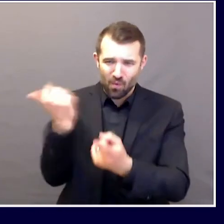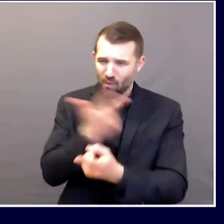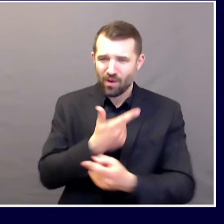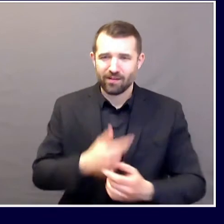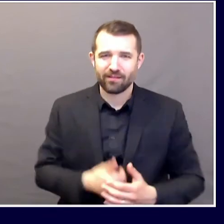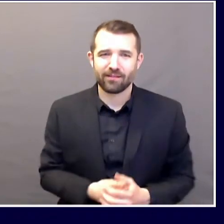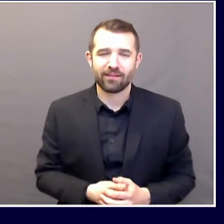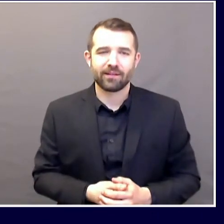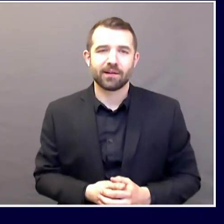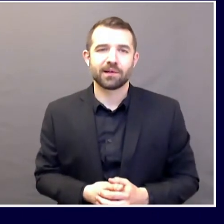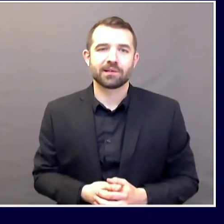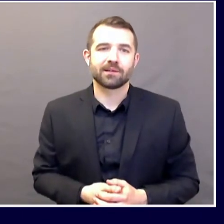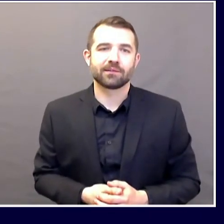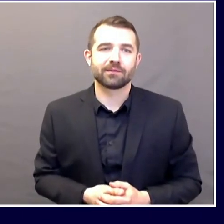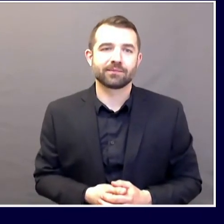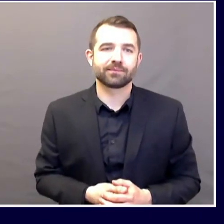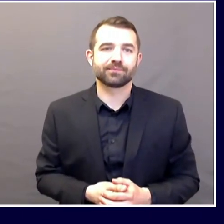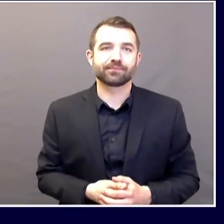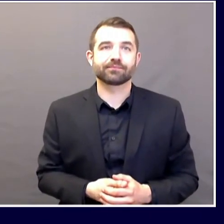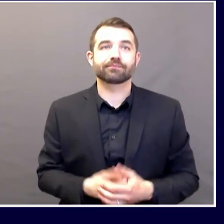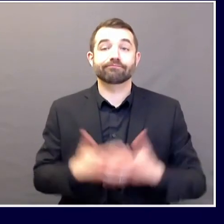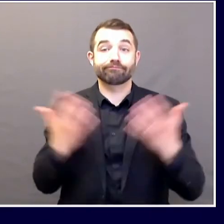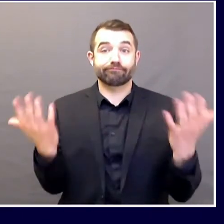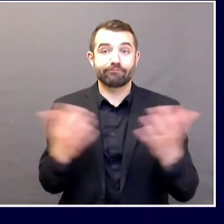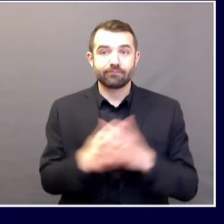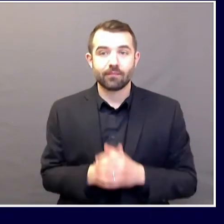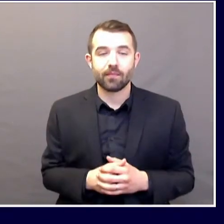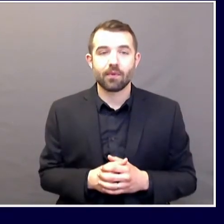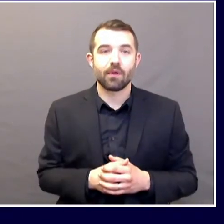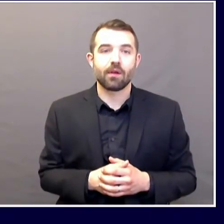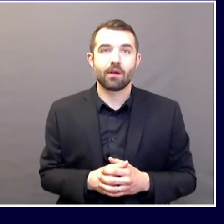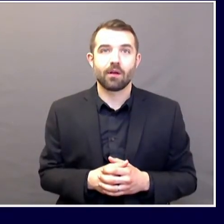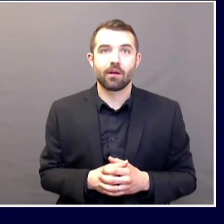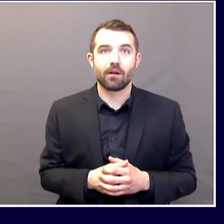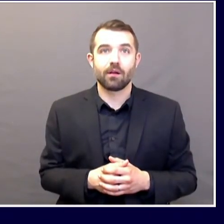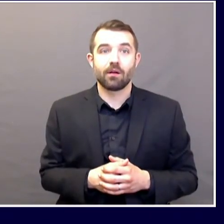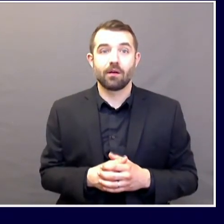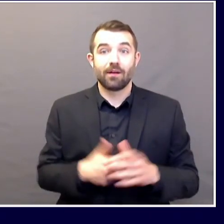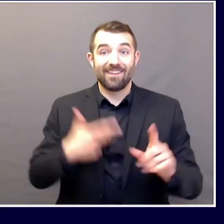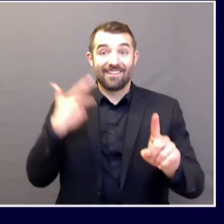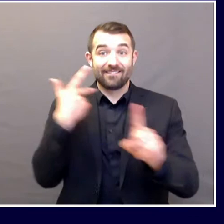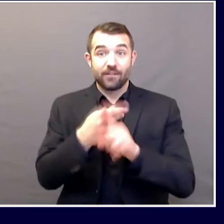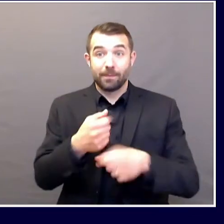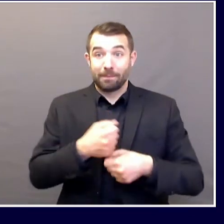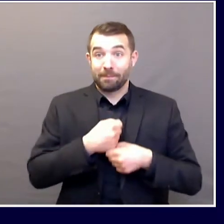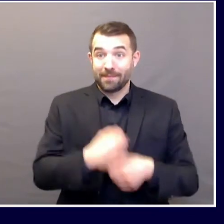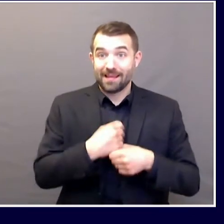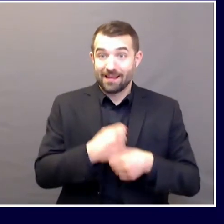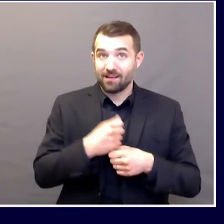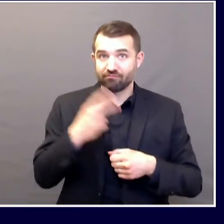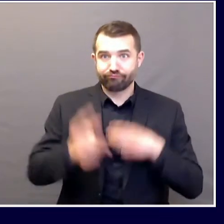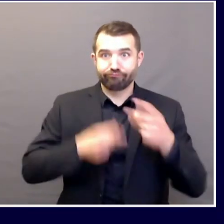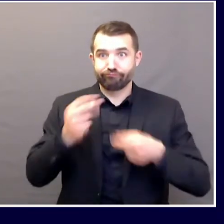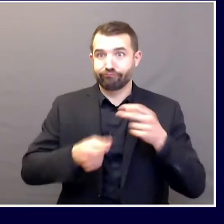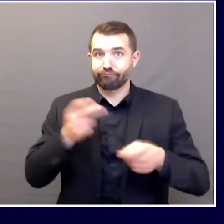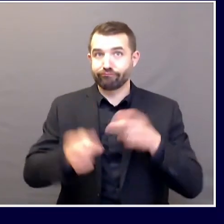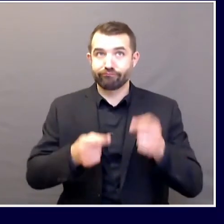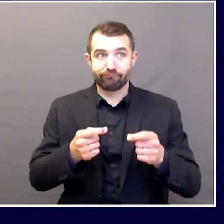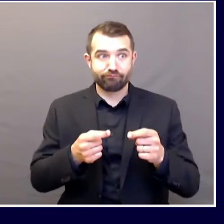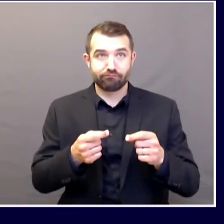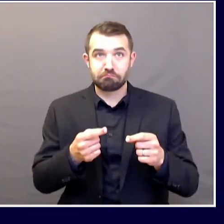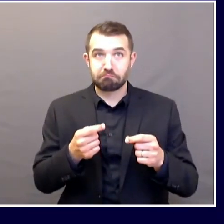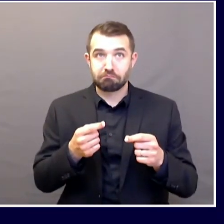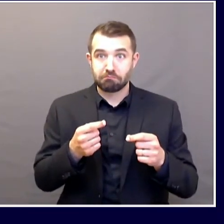Now, regarding the speed of the development of the vaccine, that's something we've talked about. And I hear that concern. But here's the bottom